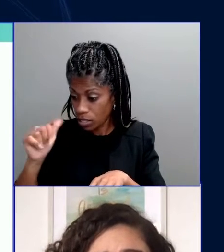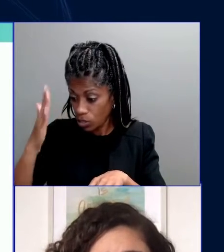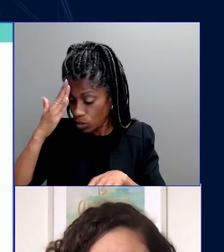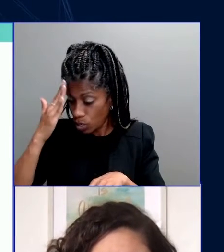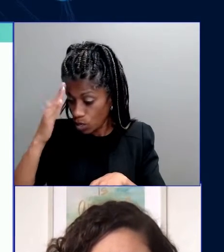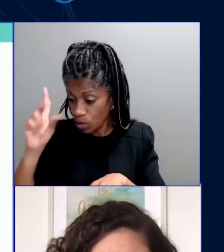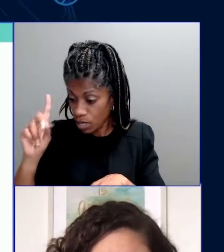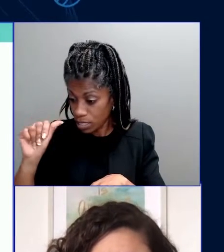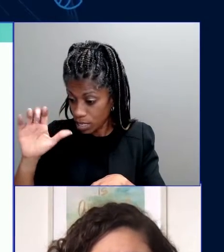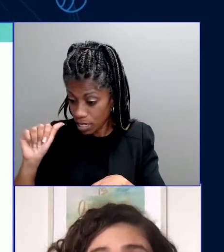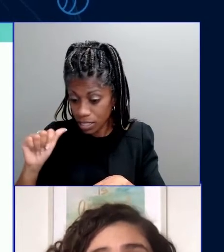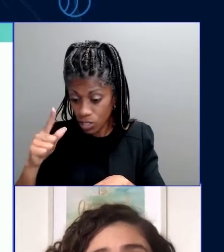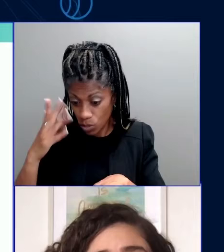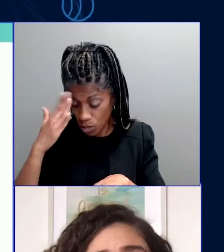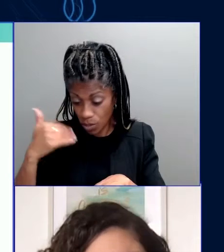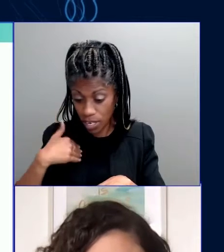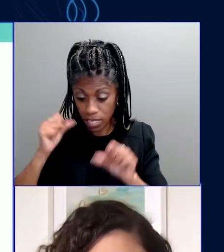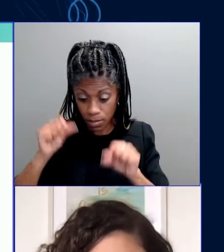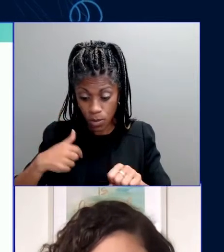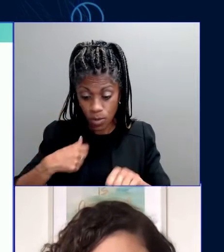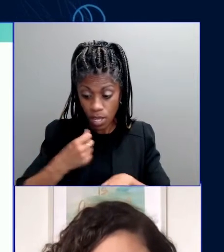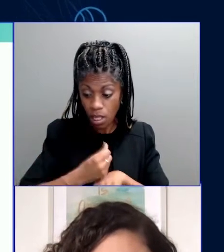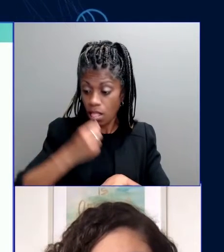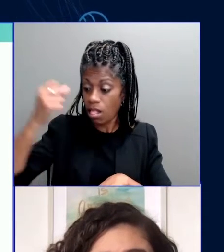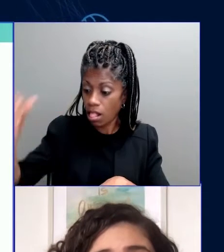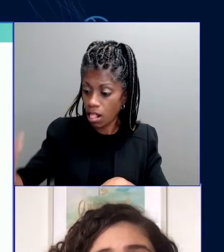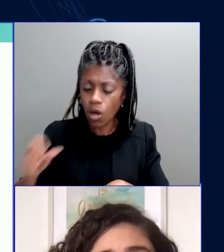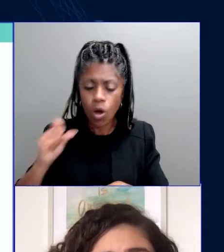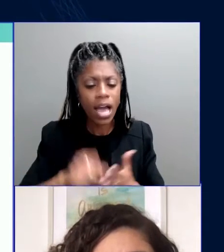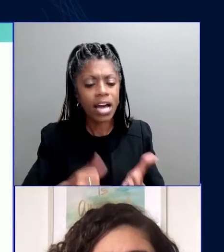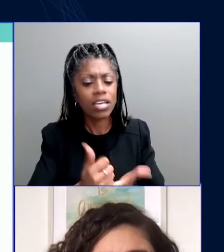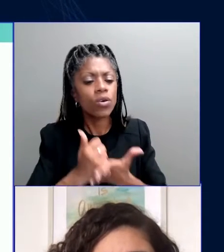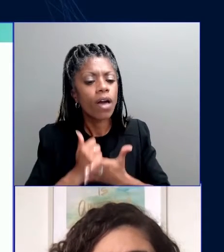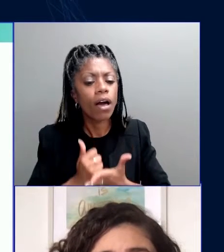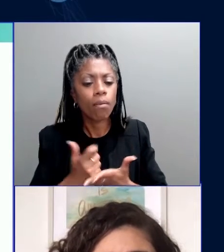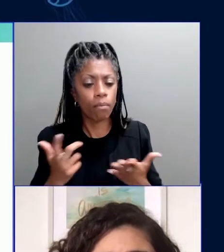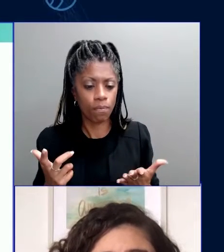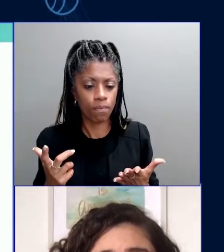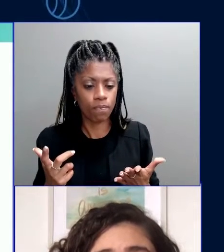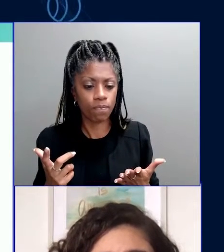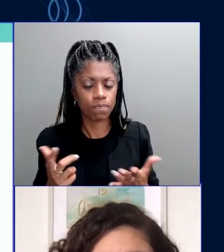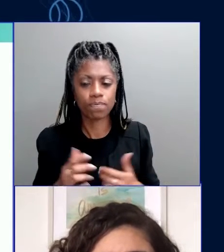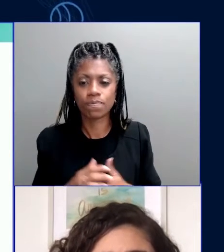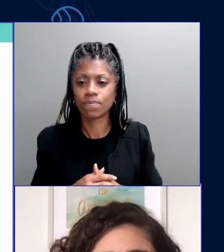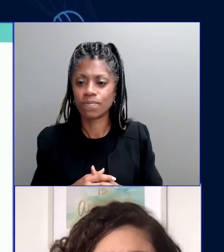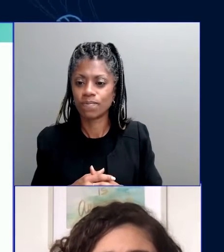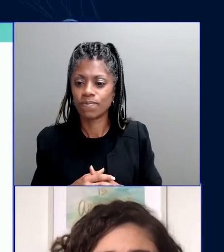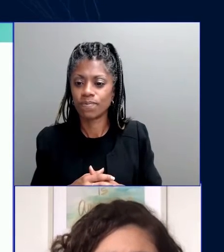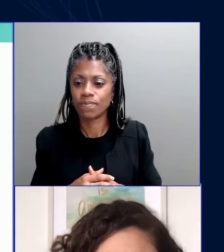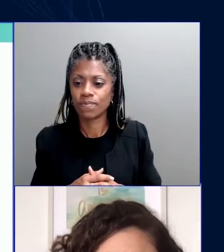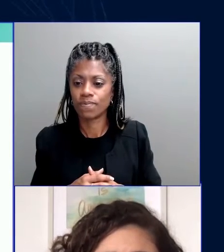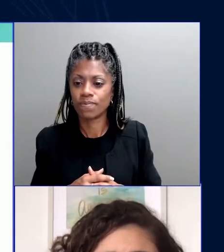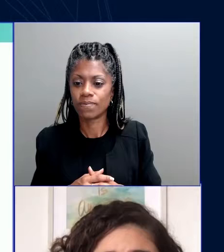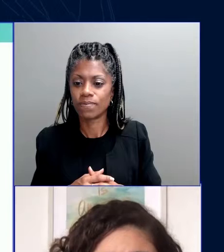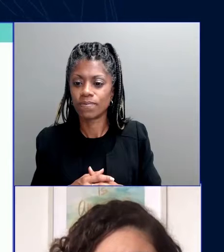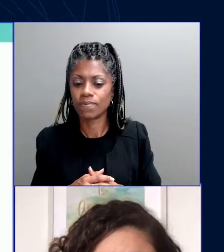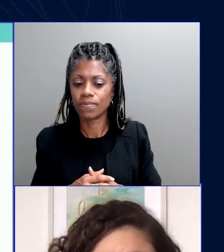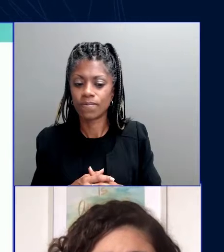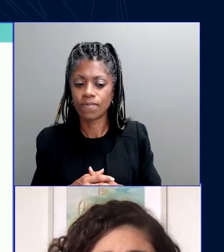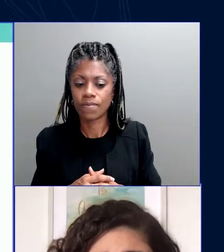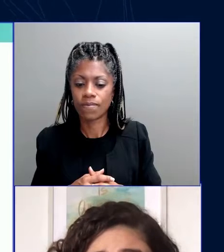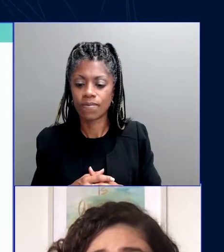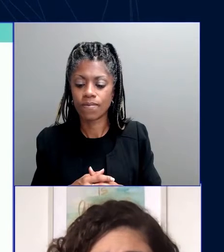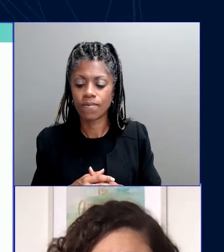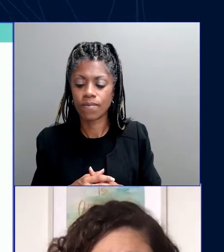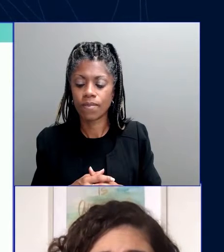of deportation, and what they could do about it. And then we also worked with partners and litigators on the legal fight to make the case that